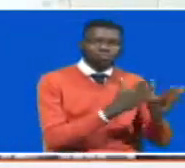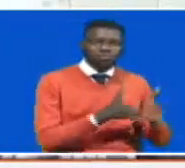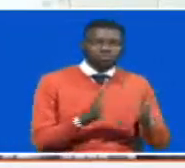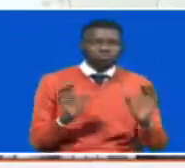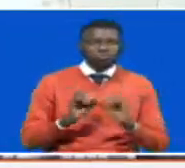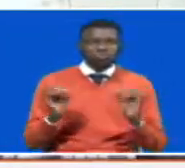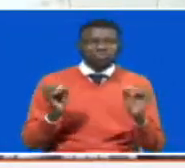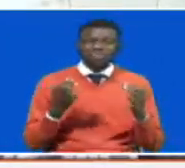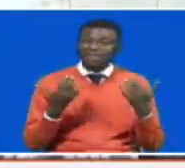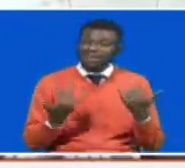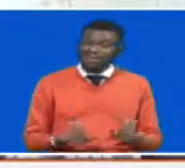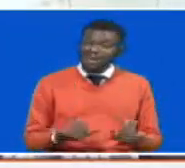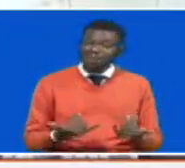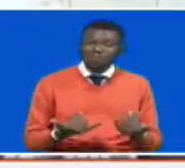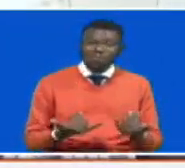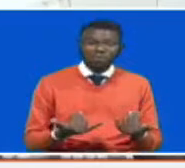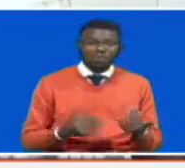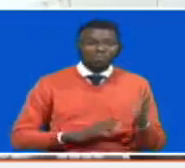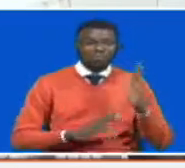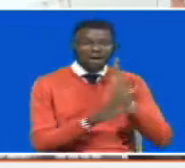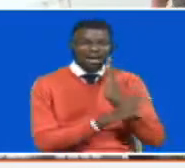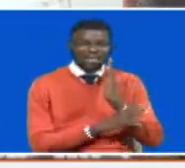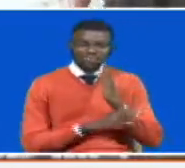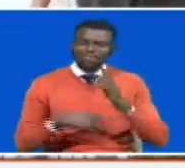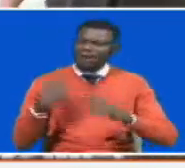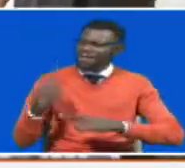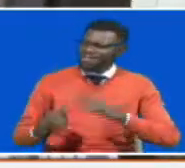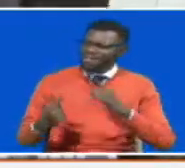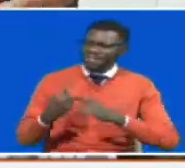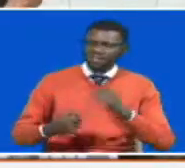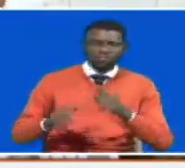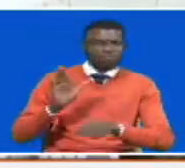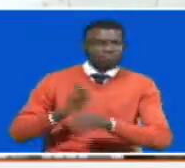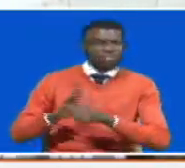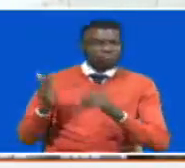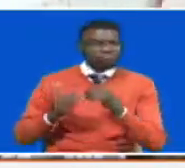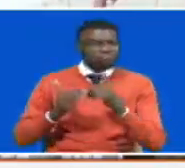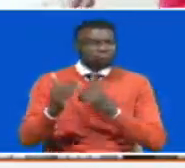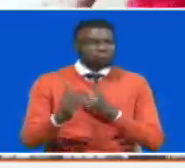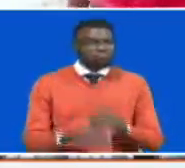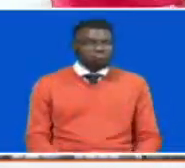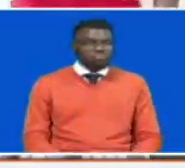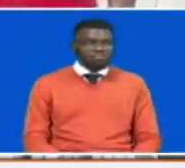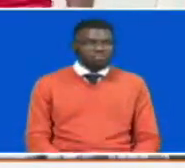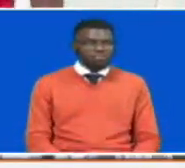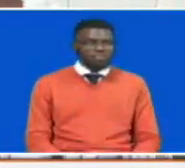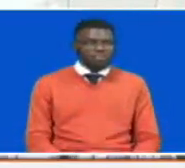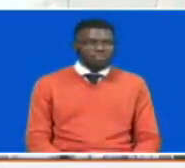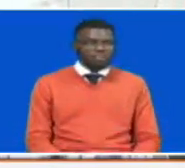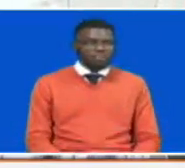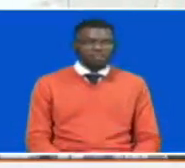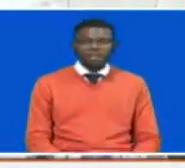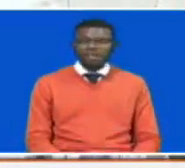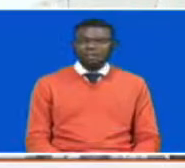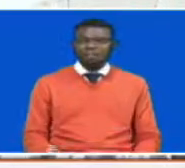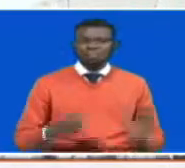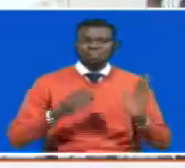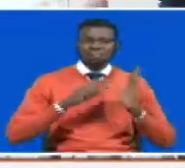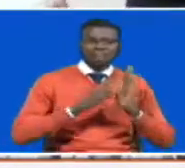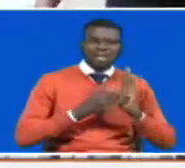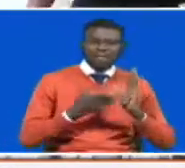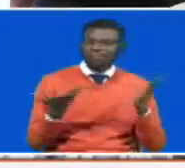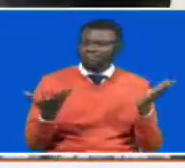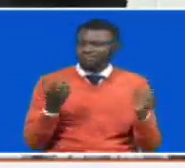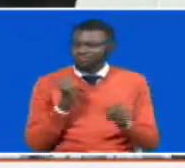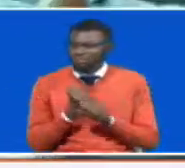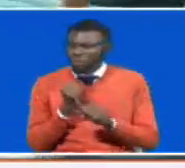country some number of years, and the adjustment to go back to where we were as far as labor